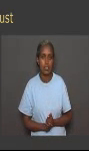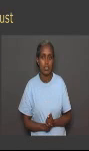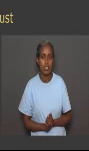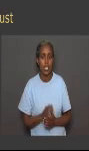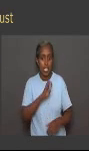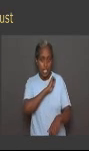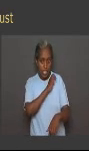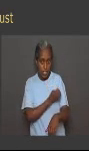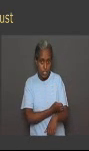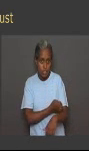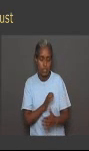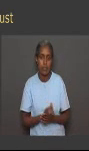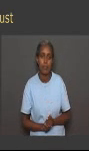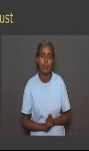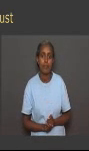energy,